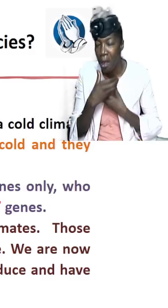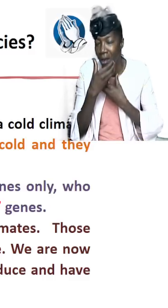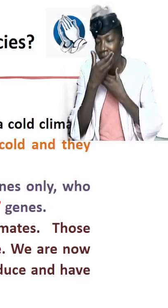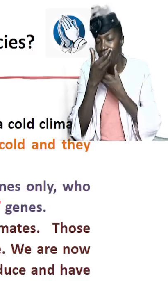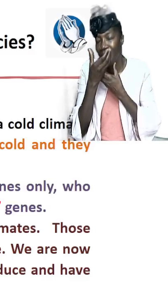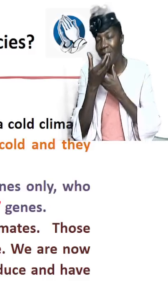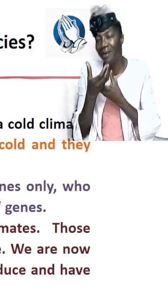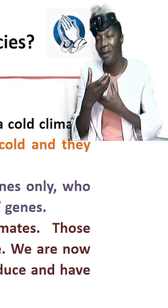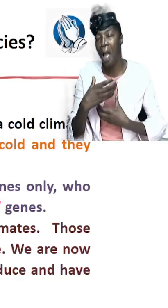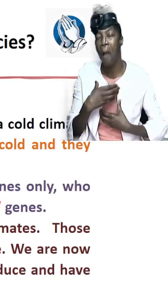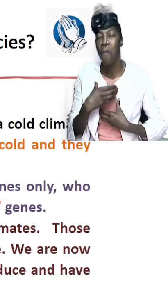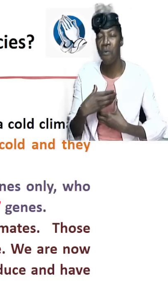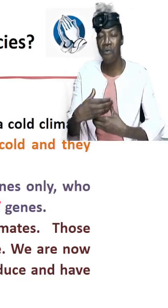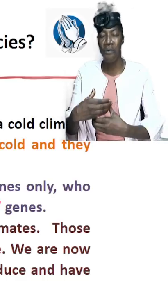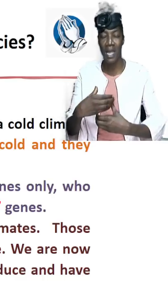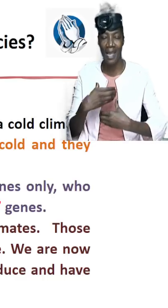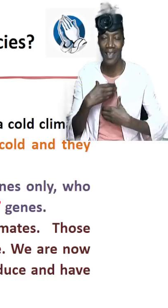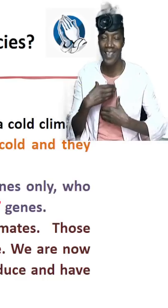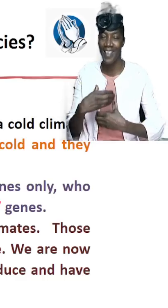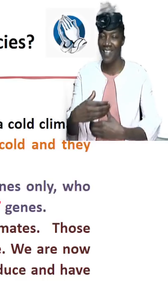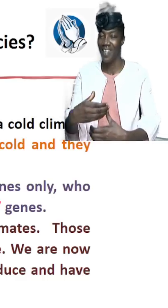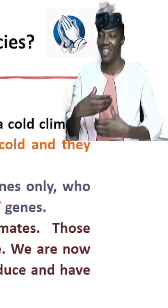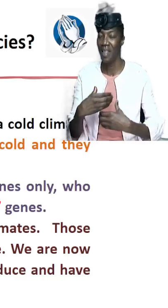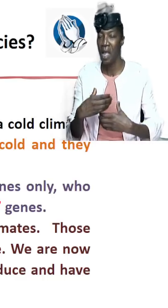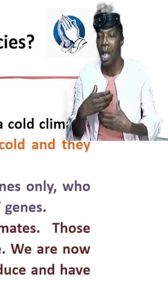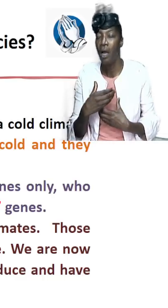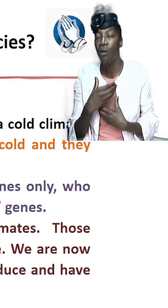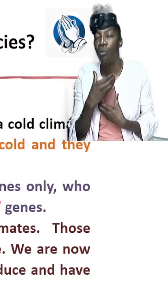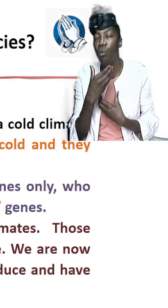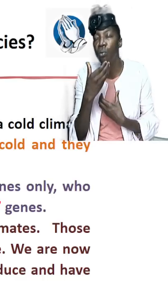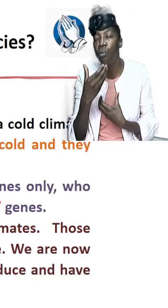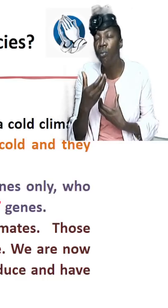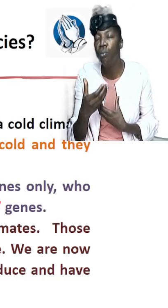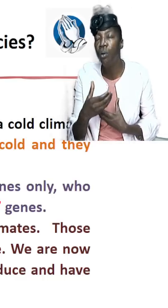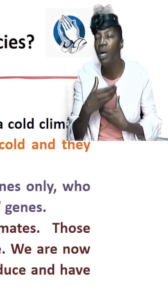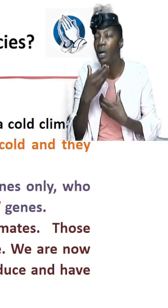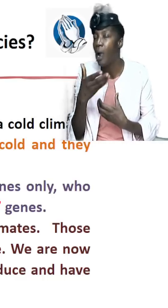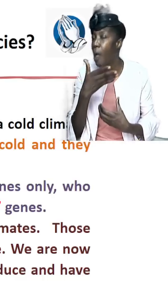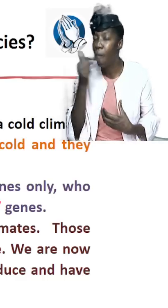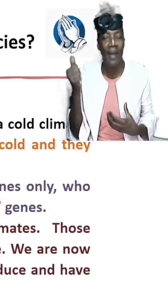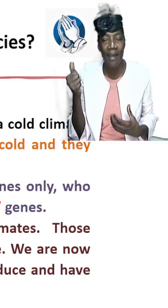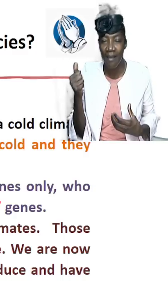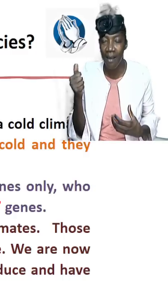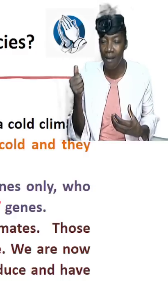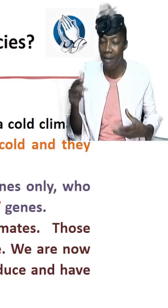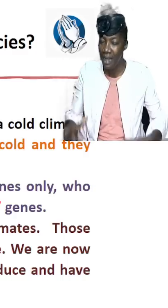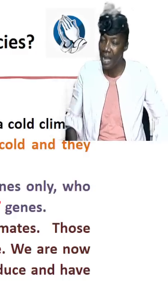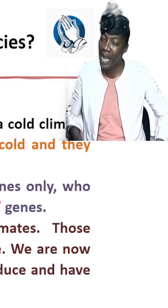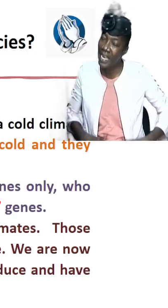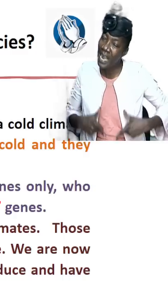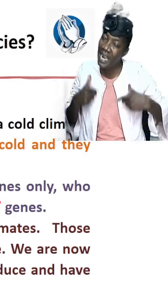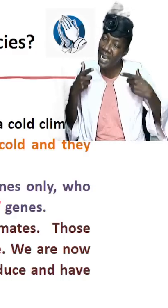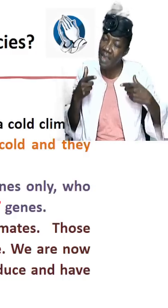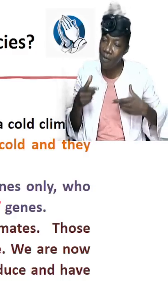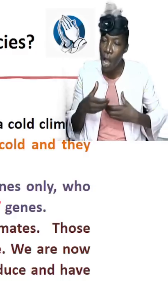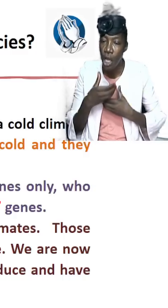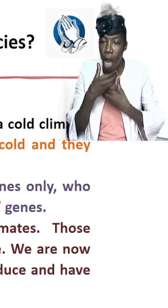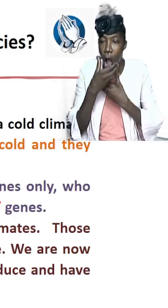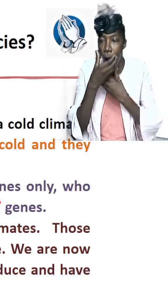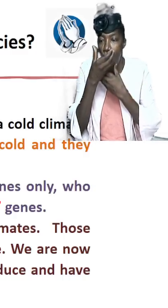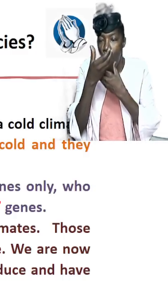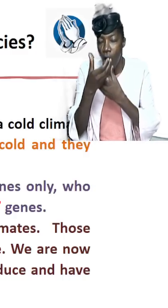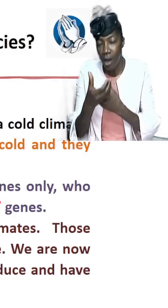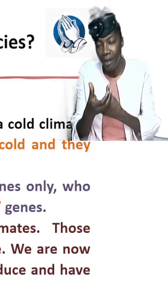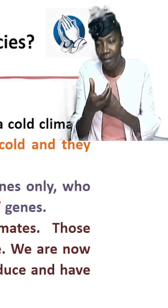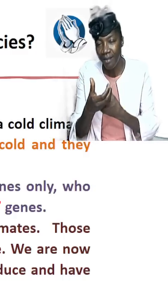better. They are able to cool much better. And they will survive in the hot climate.